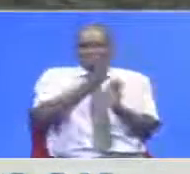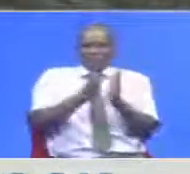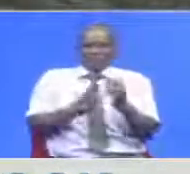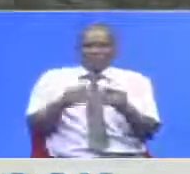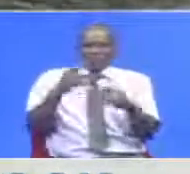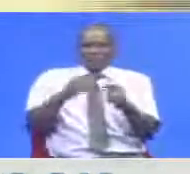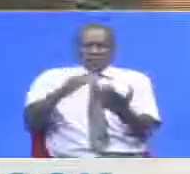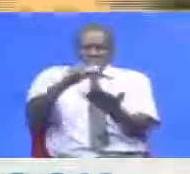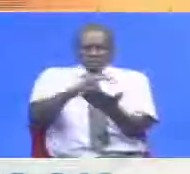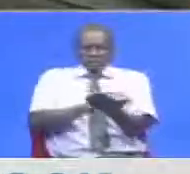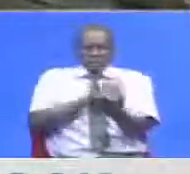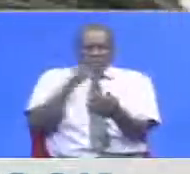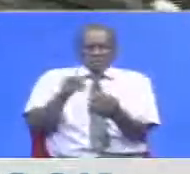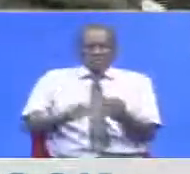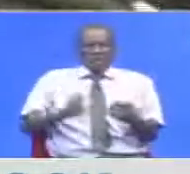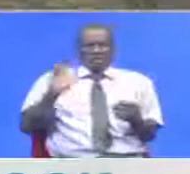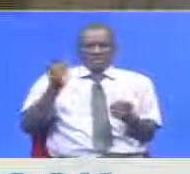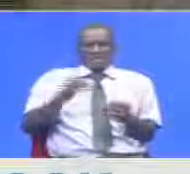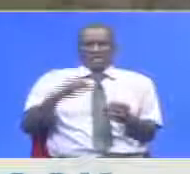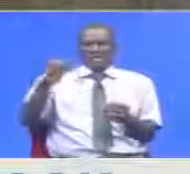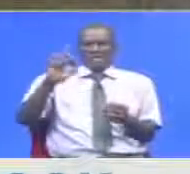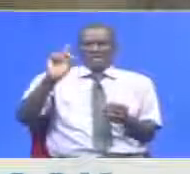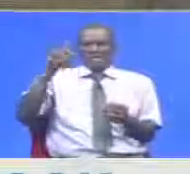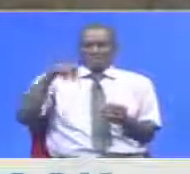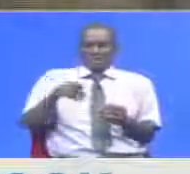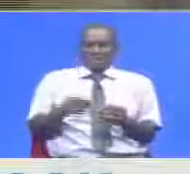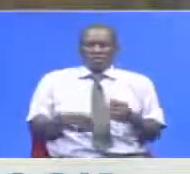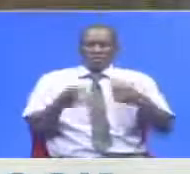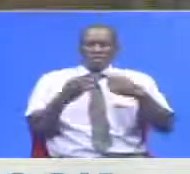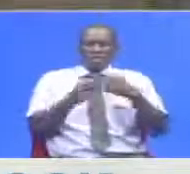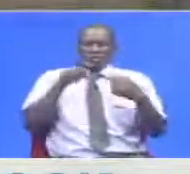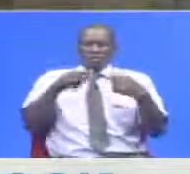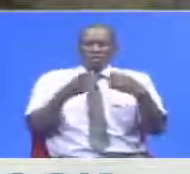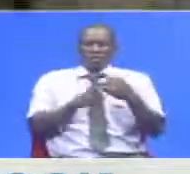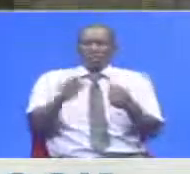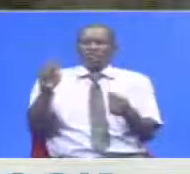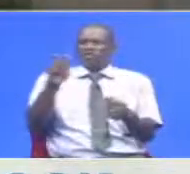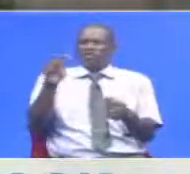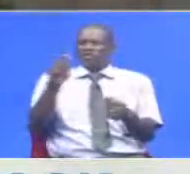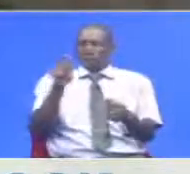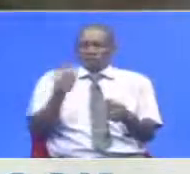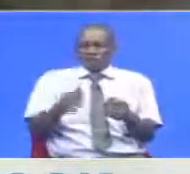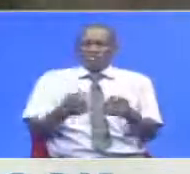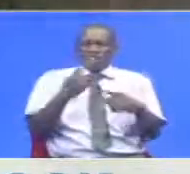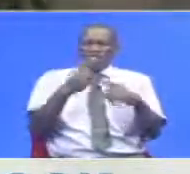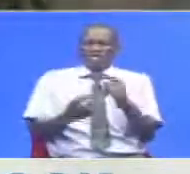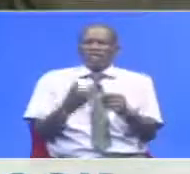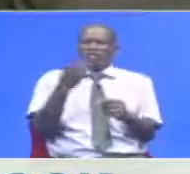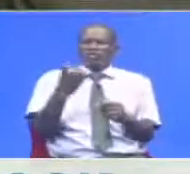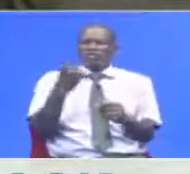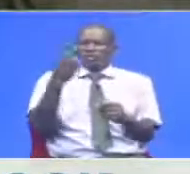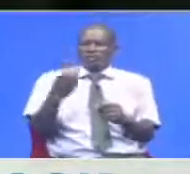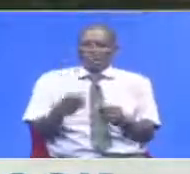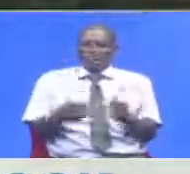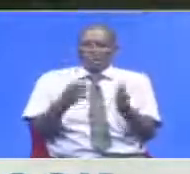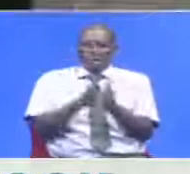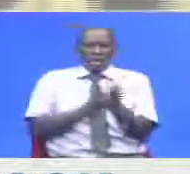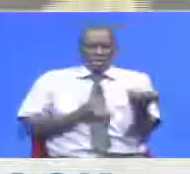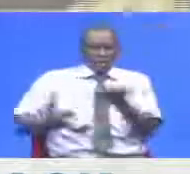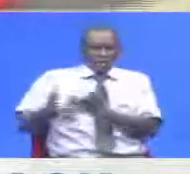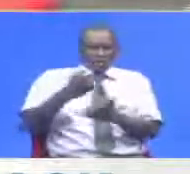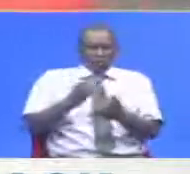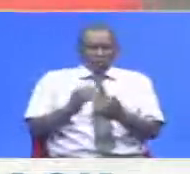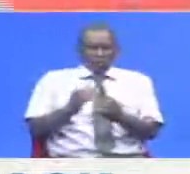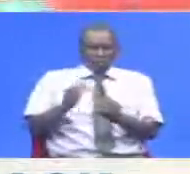to the report, Kenya's GDP stood at 8.7 trillion shillings in 2020, while the economy contracted